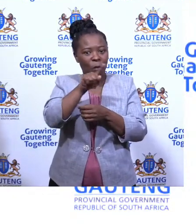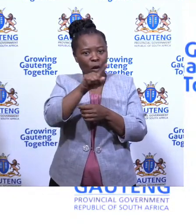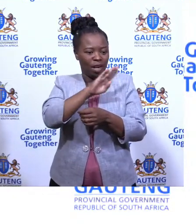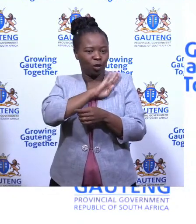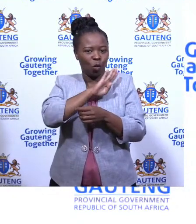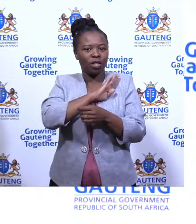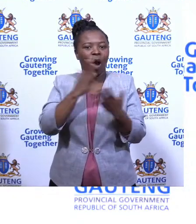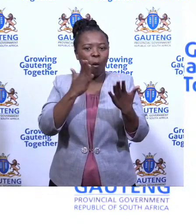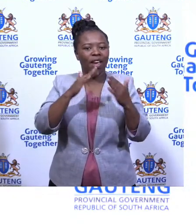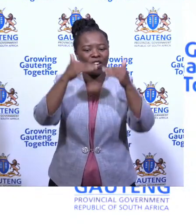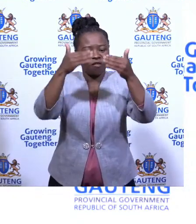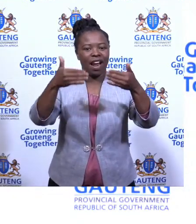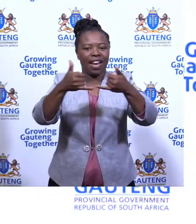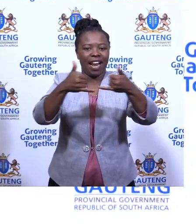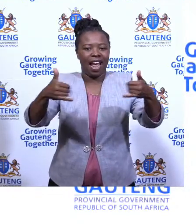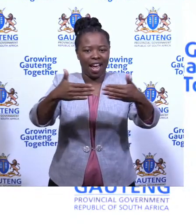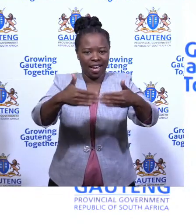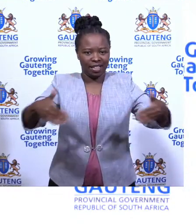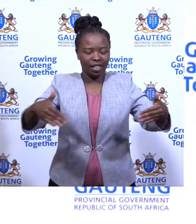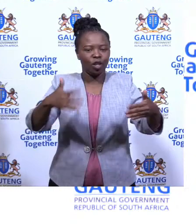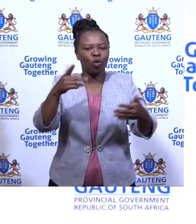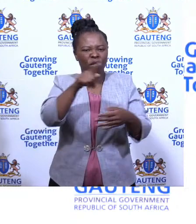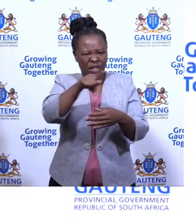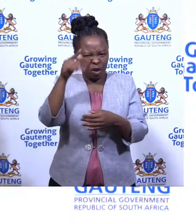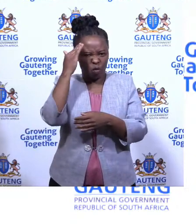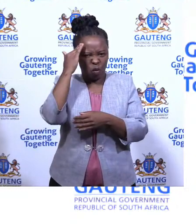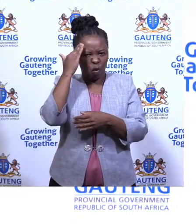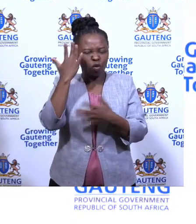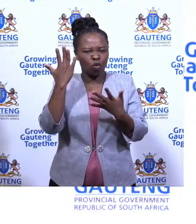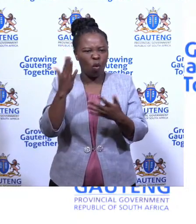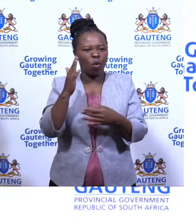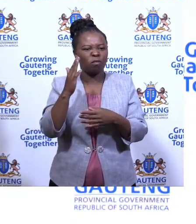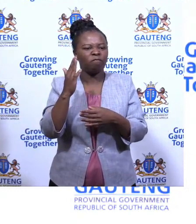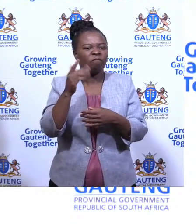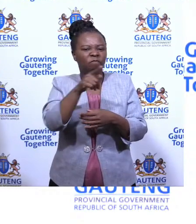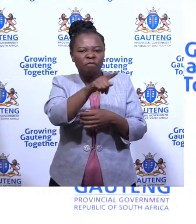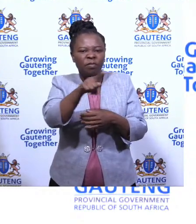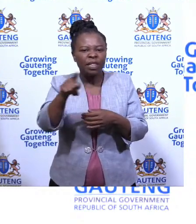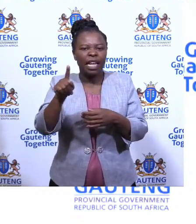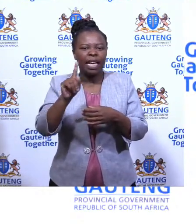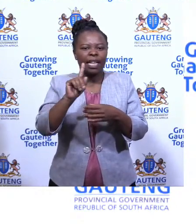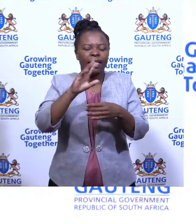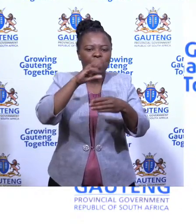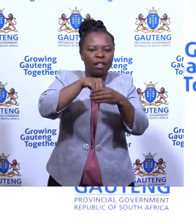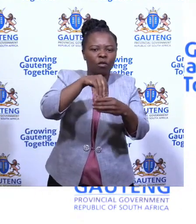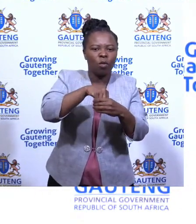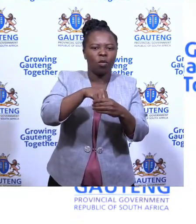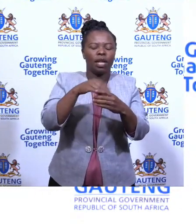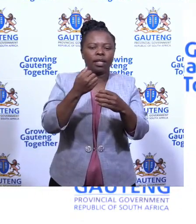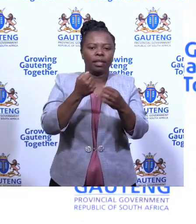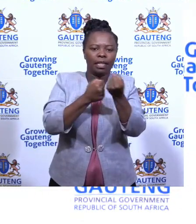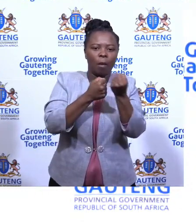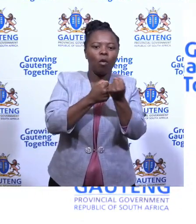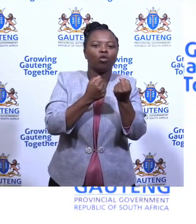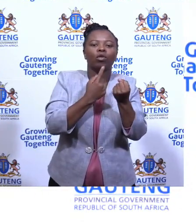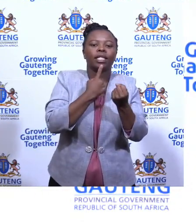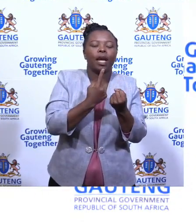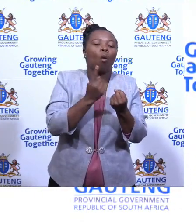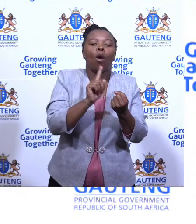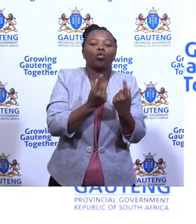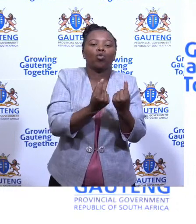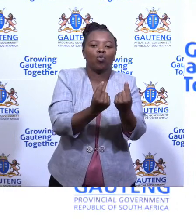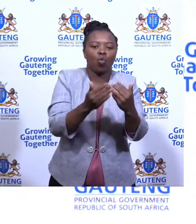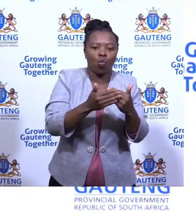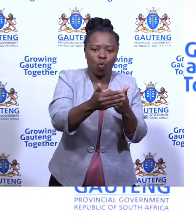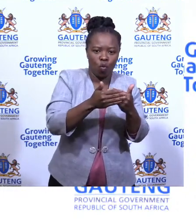line of that. So their input about what the best response is very important.